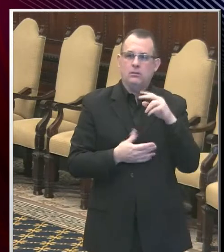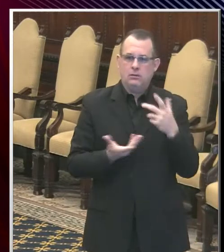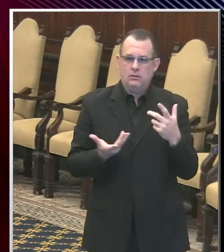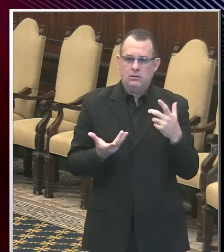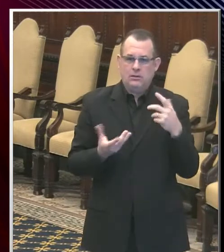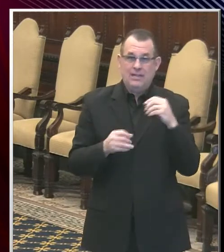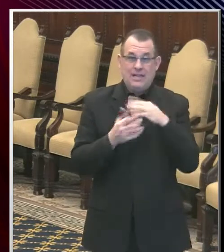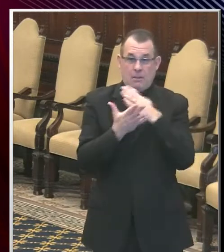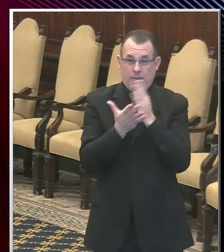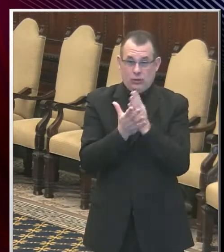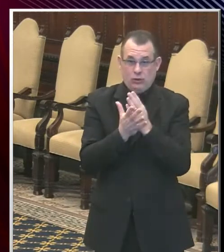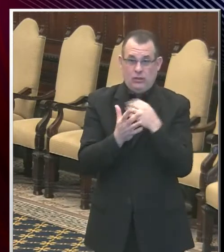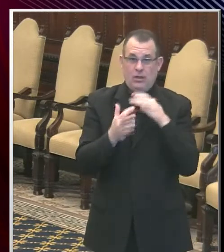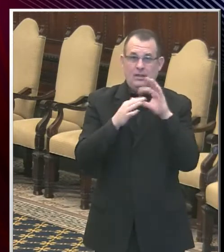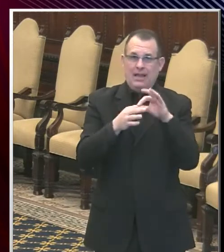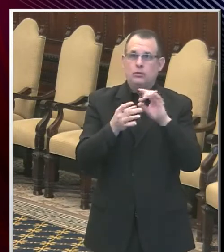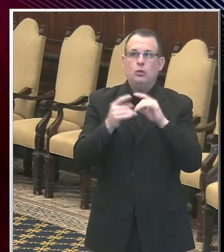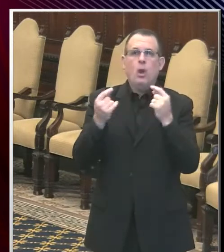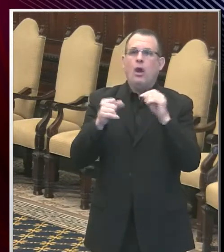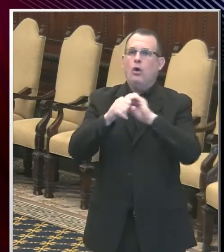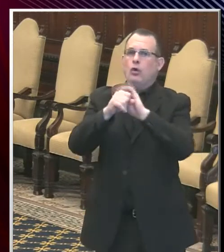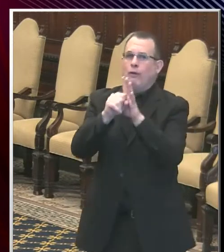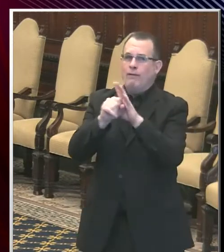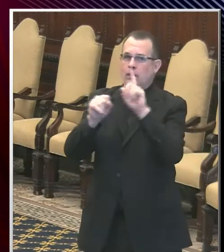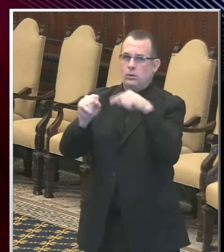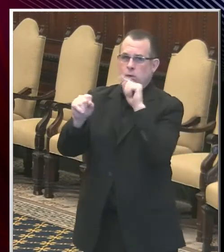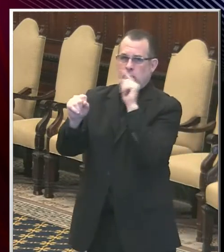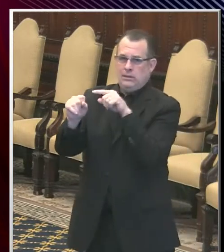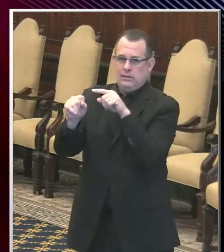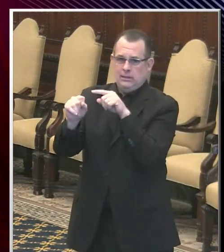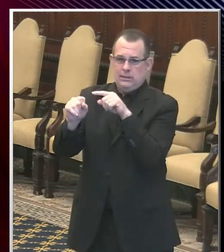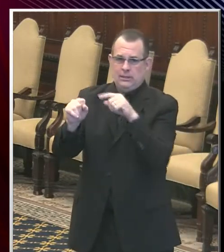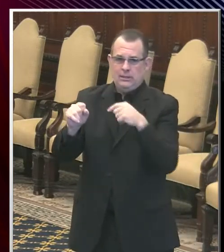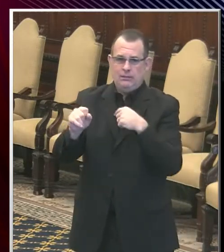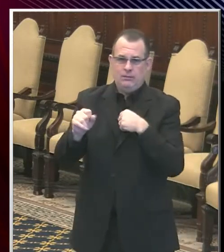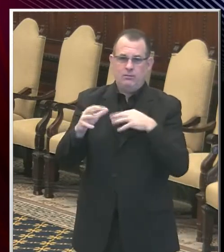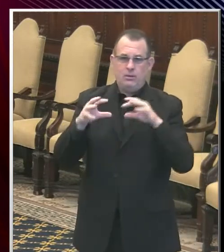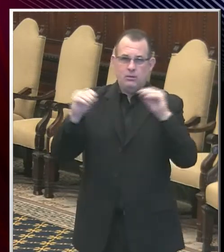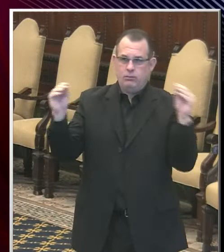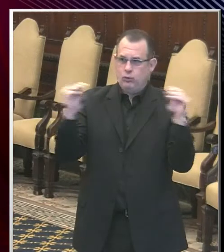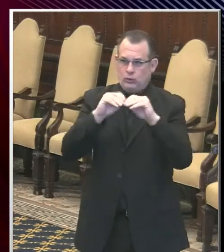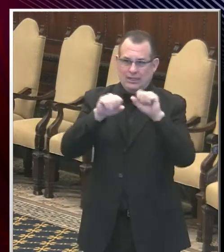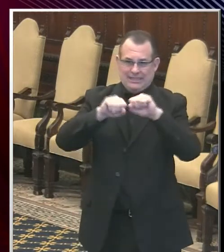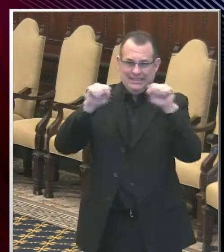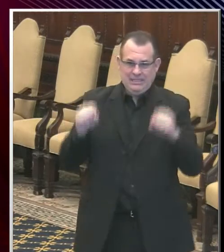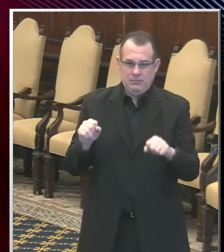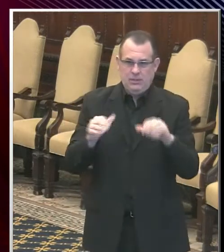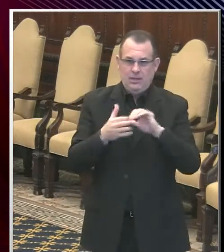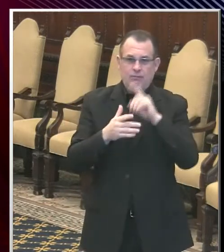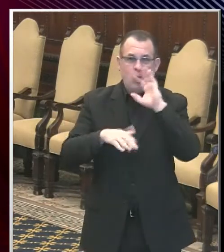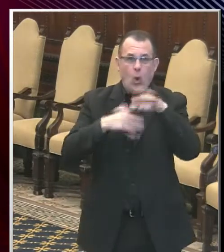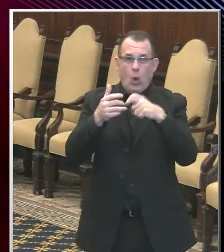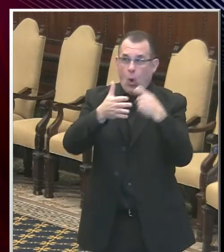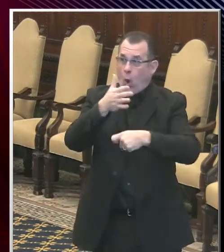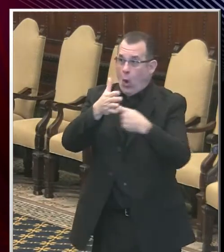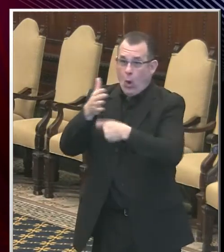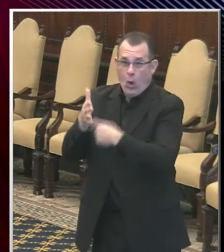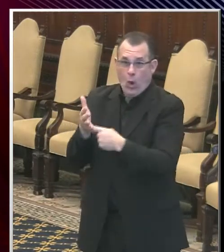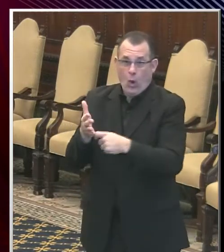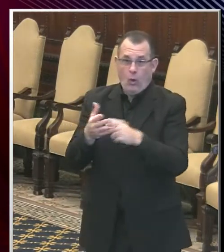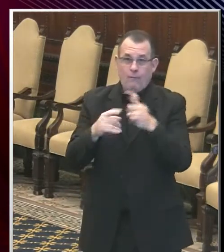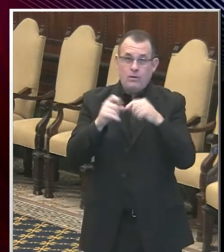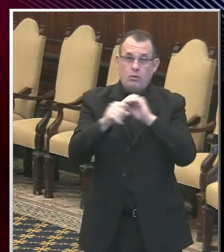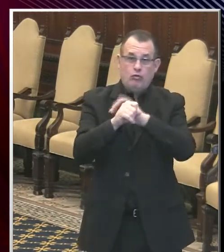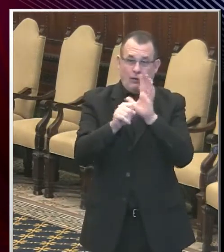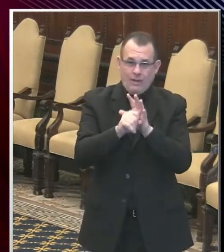to COVID-19. So we've put together a system to make sure we track those costs so that we can get full